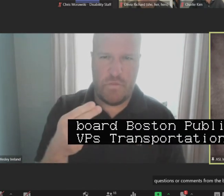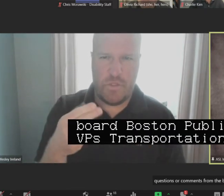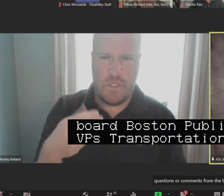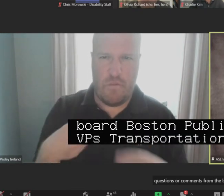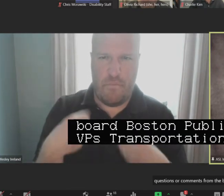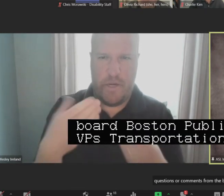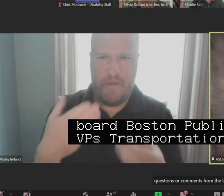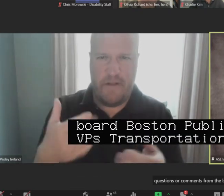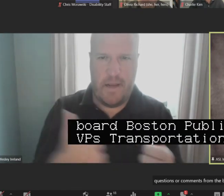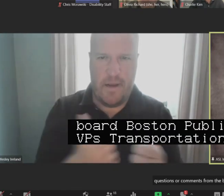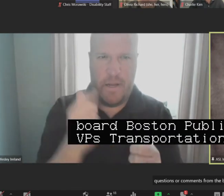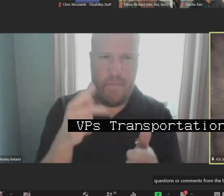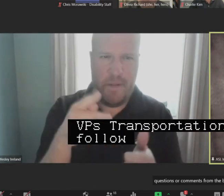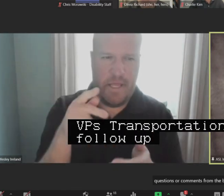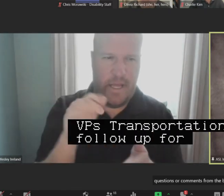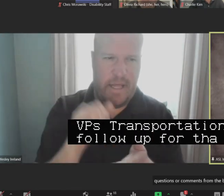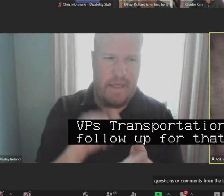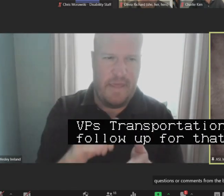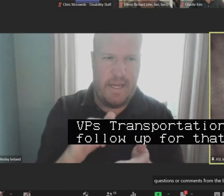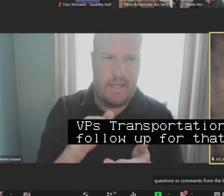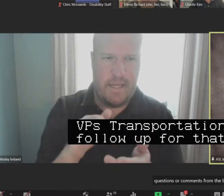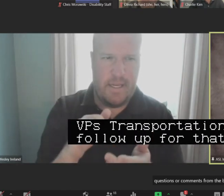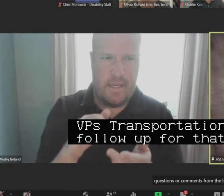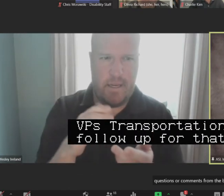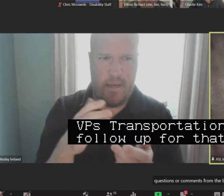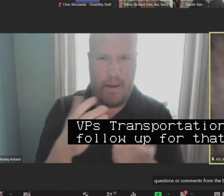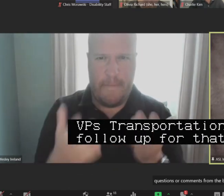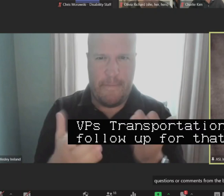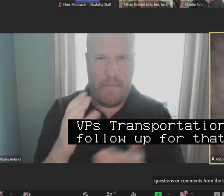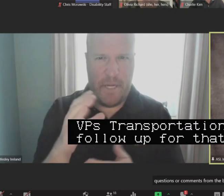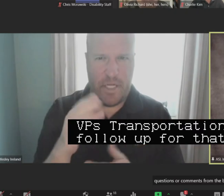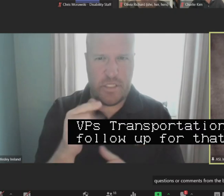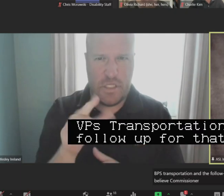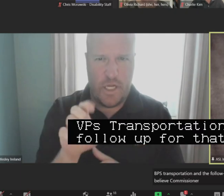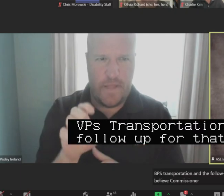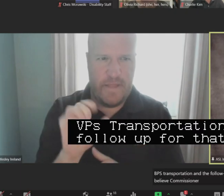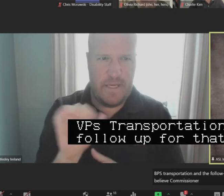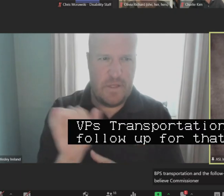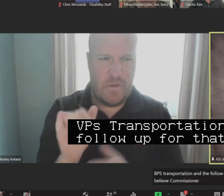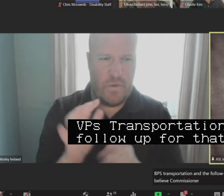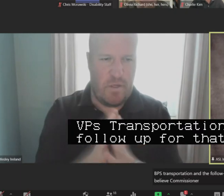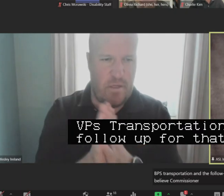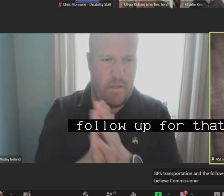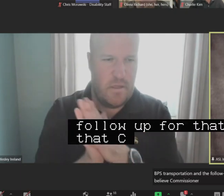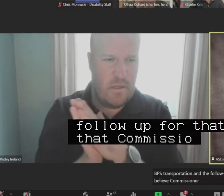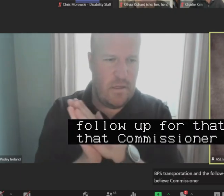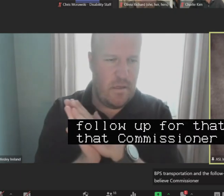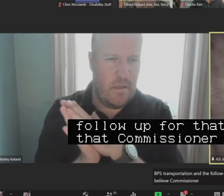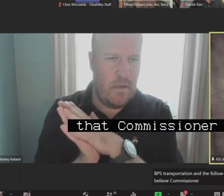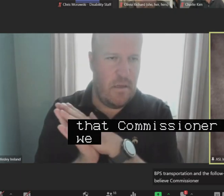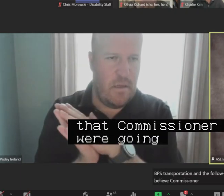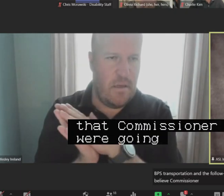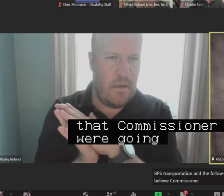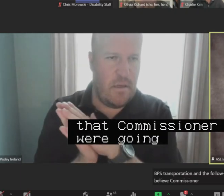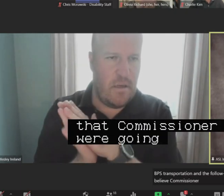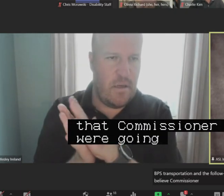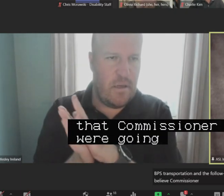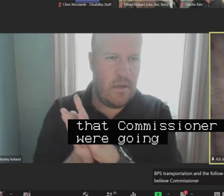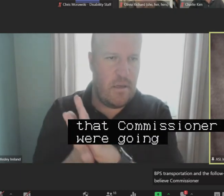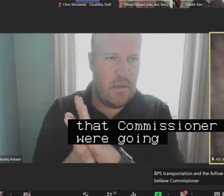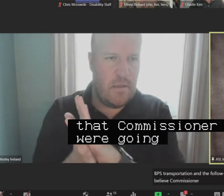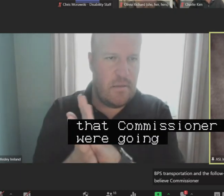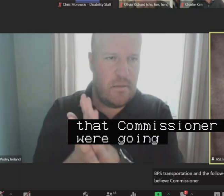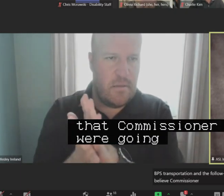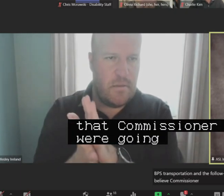that Commissioner McCosh, you were going to provide an update related to the BPS transportation. Perhaps that